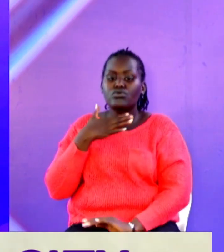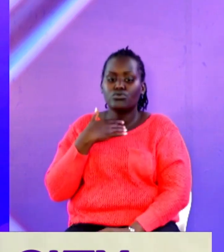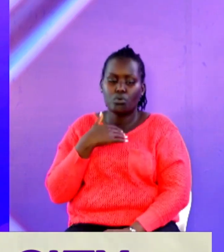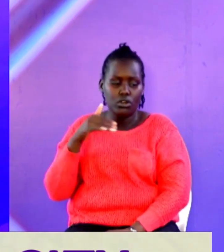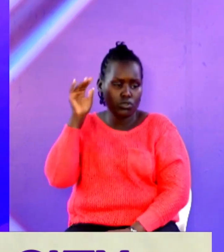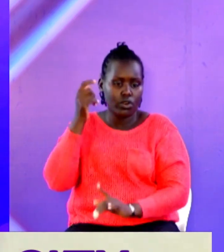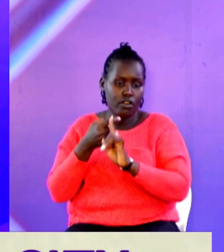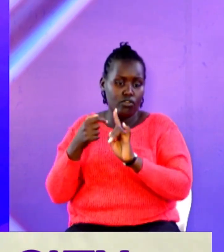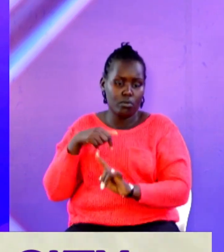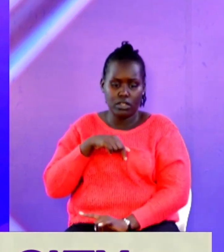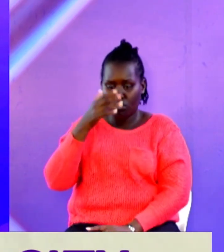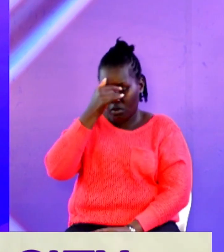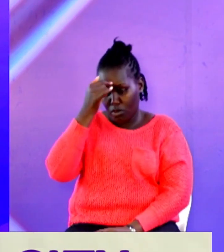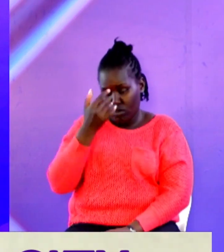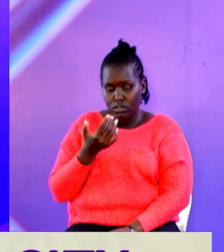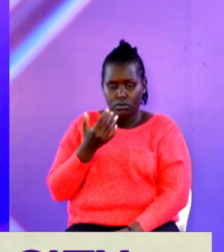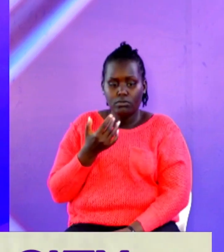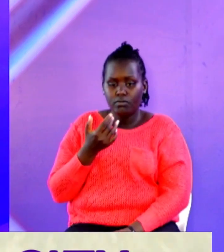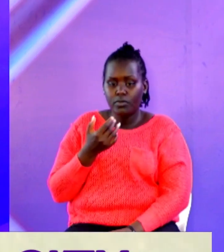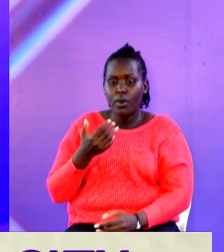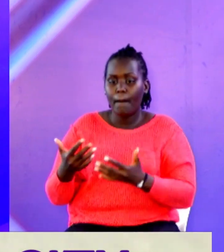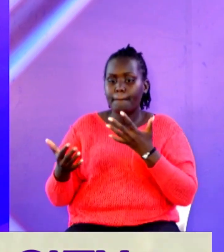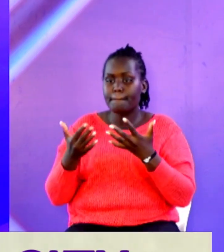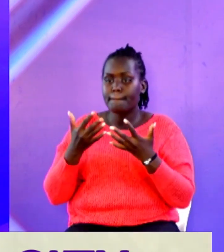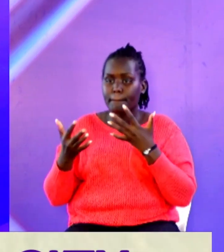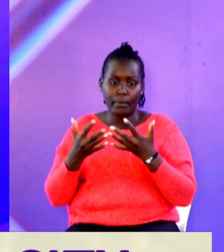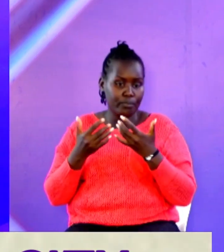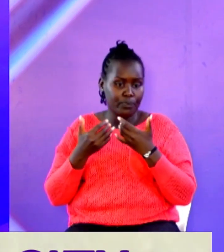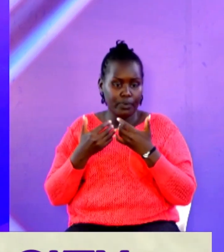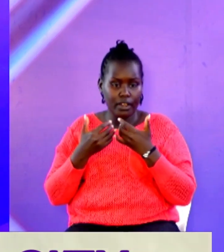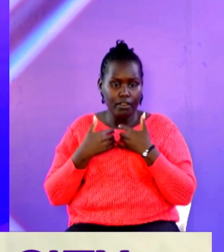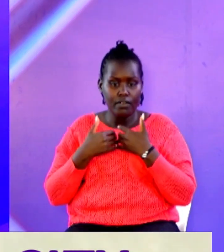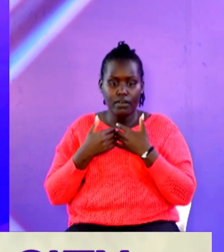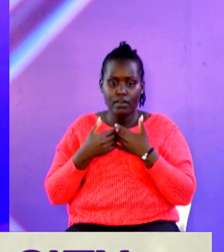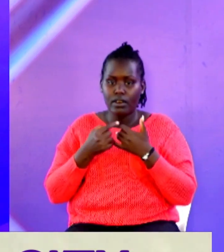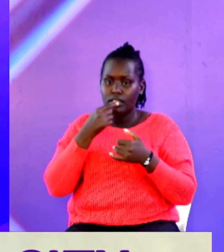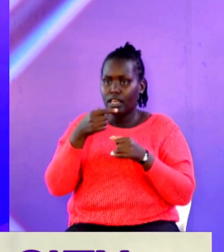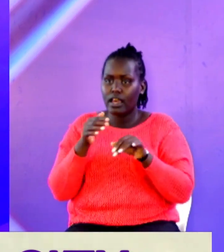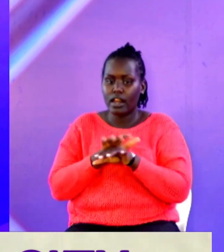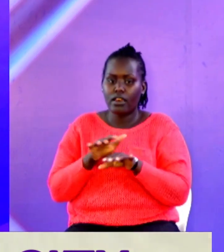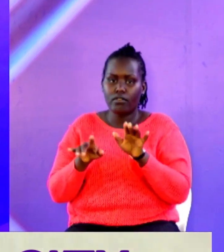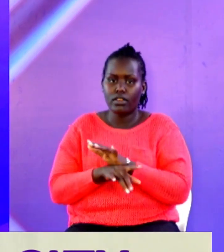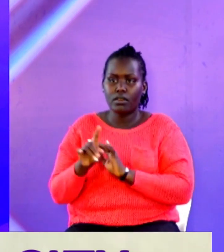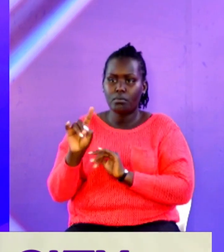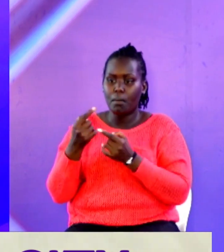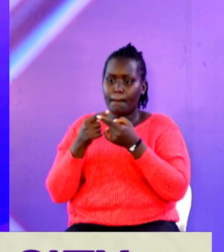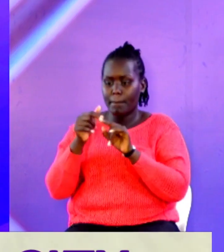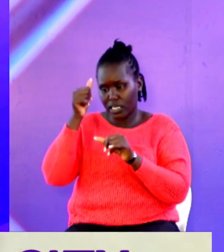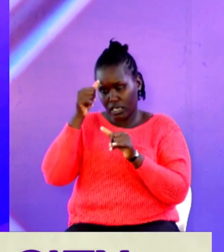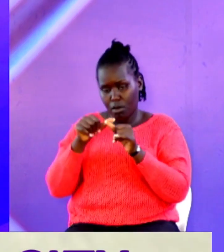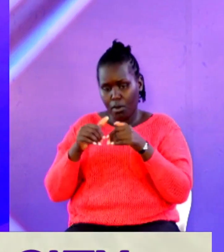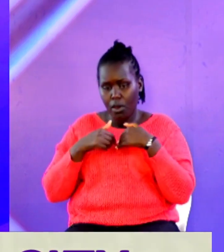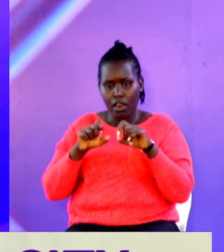hear from us, because we may not have said everything here, but remember we have our